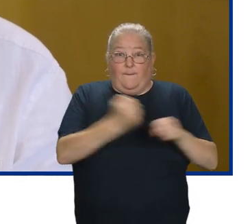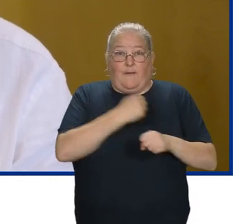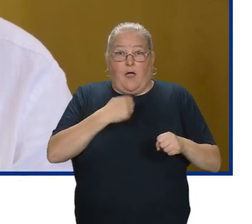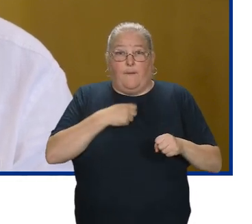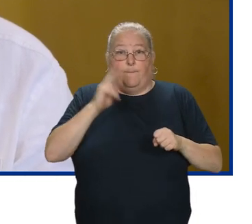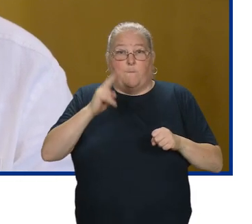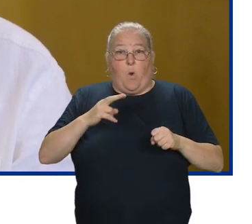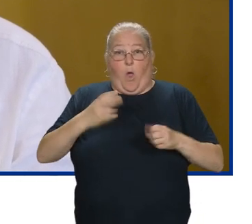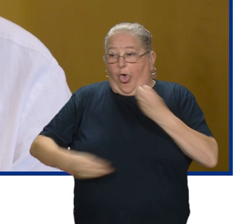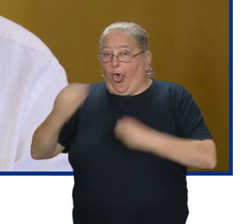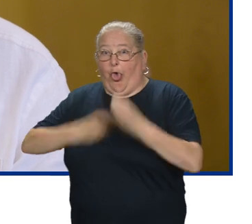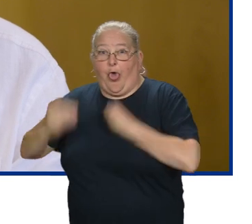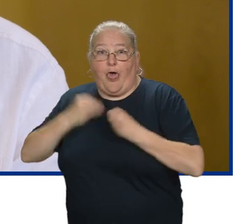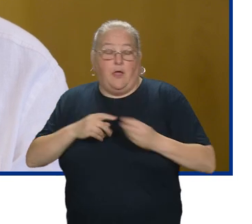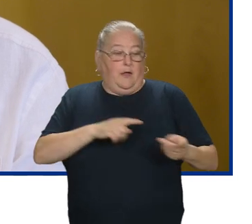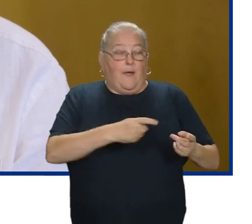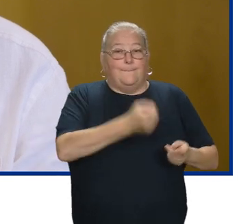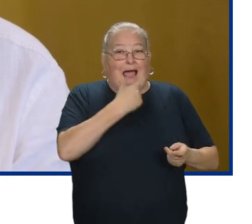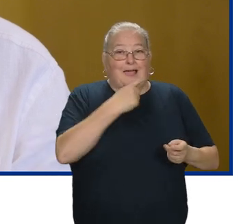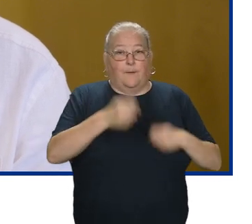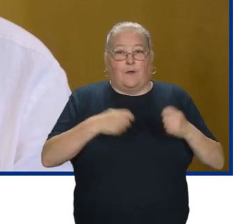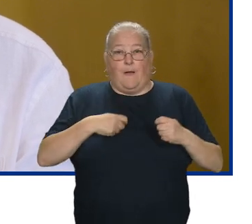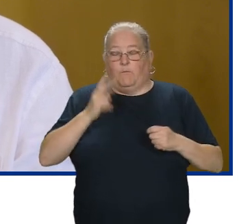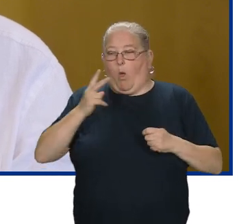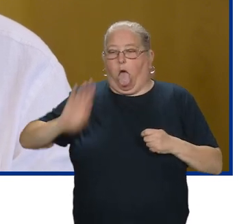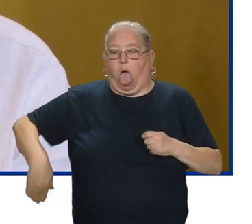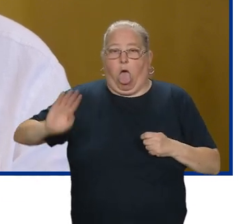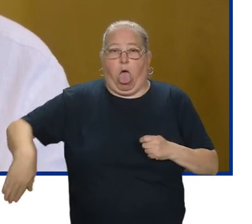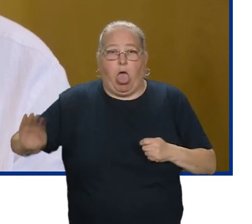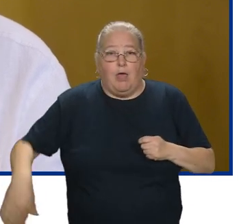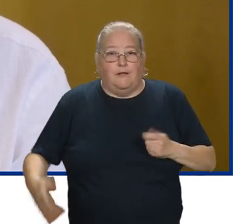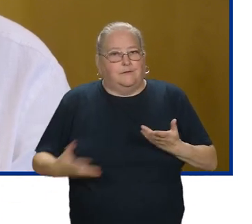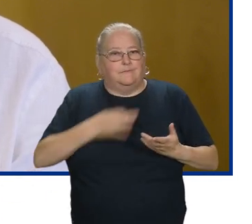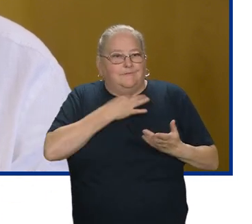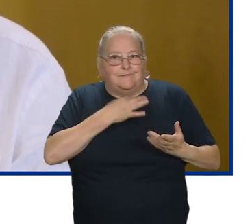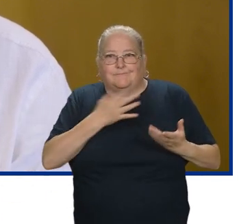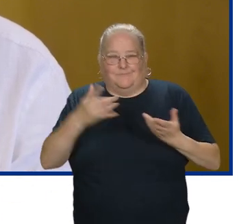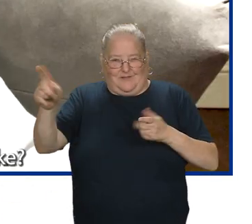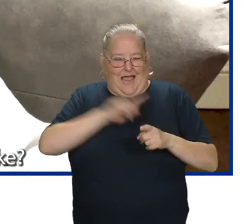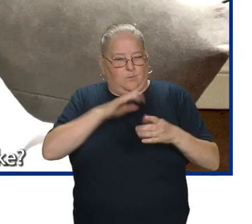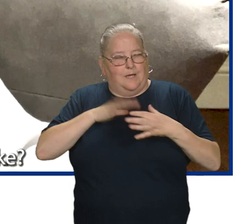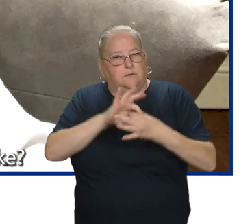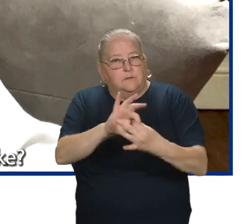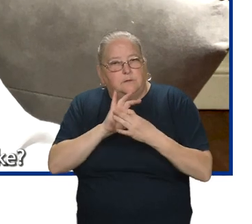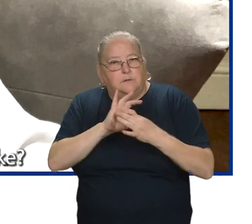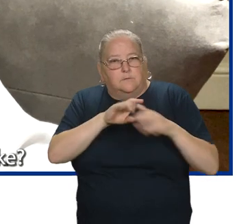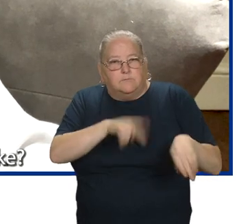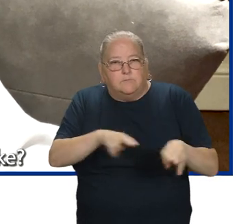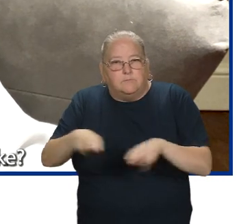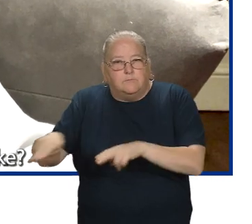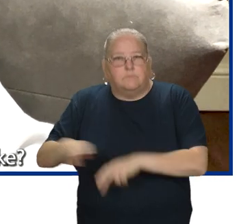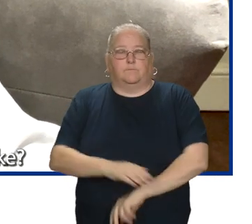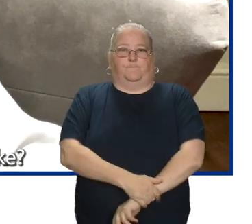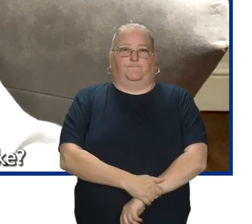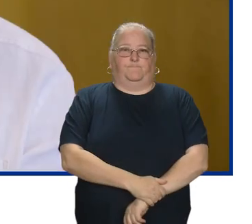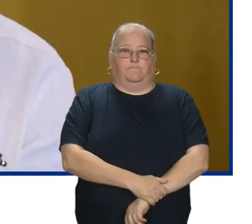appetite or weight, and it is important for the doctor and the patient to discuss how best to manage this. And how long will the health